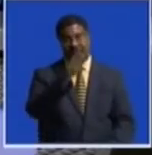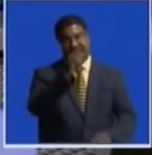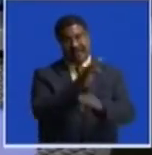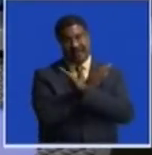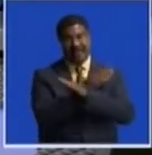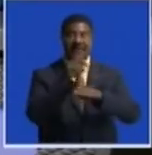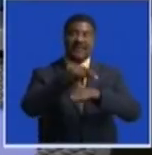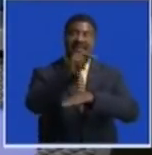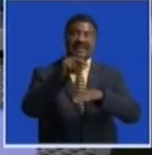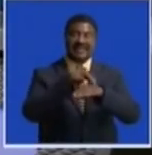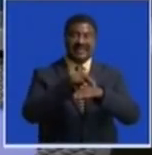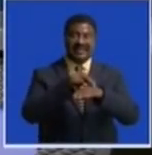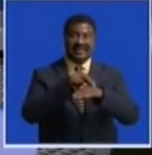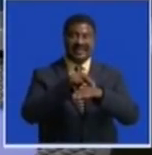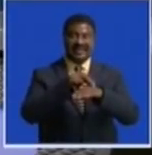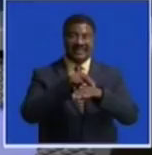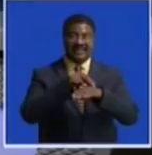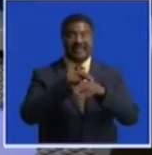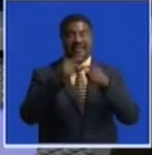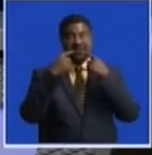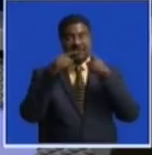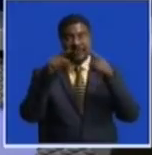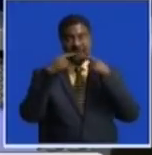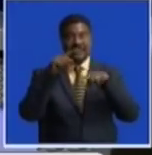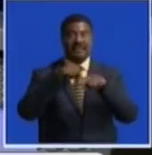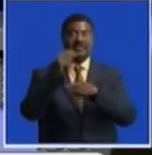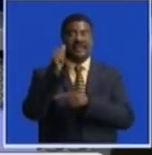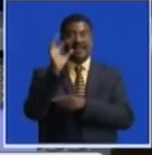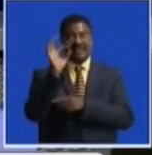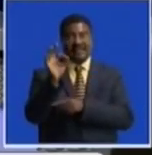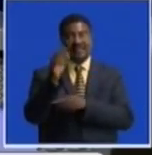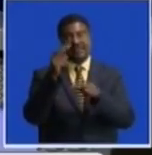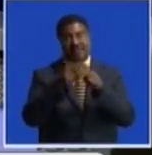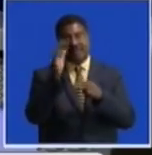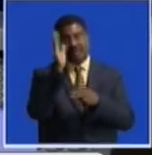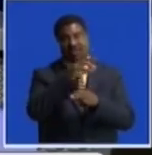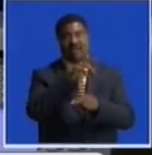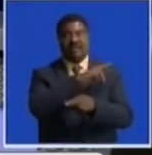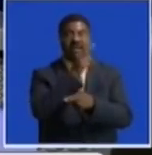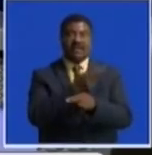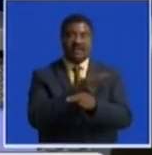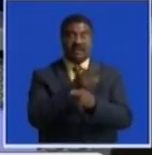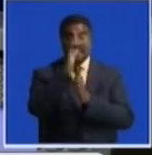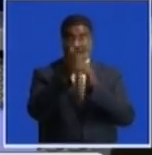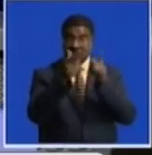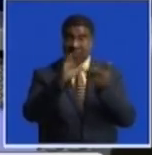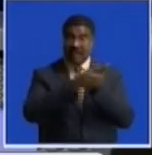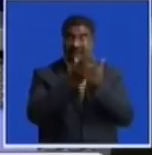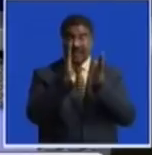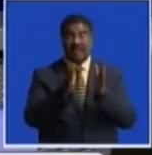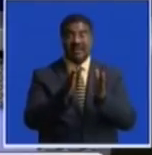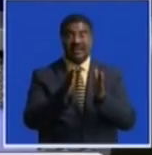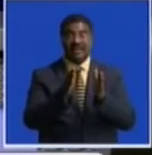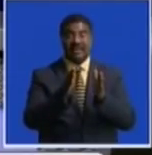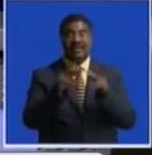One Zambia, one nation. The main news broadcast at 19 hours. To present it, I'm Rafael Kumwende. And our sign language interpreter